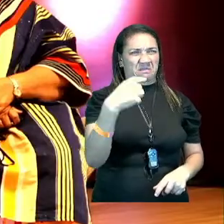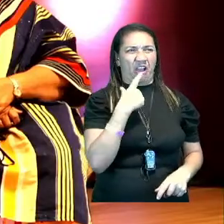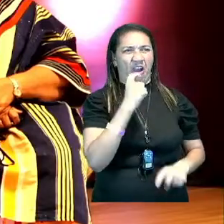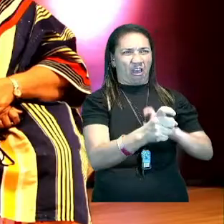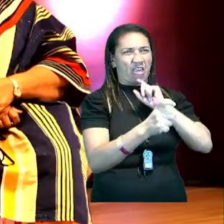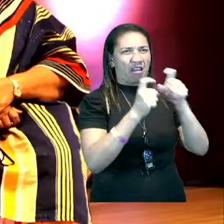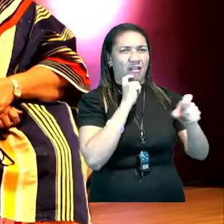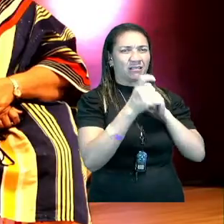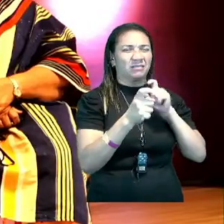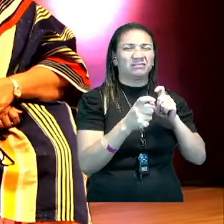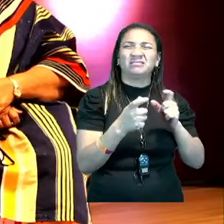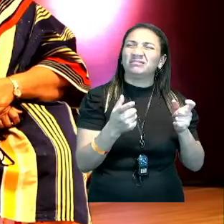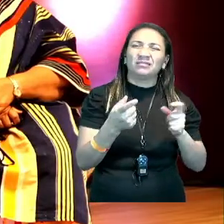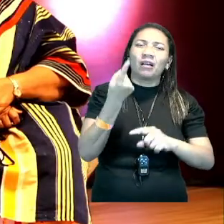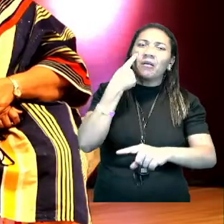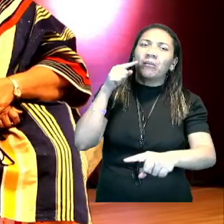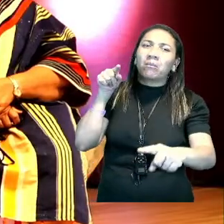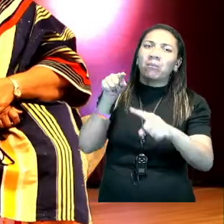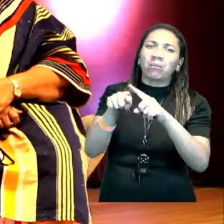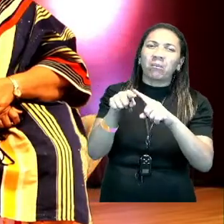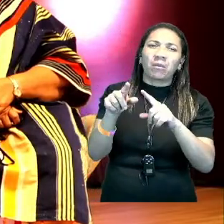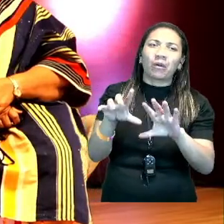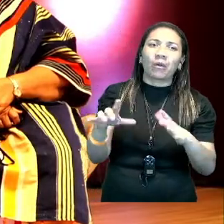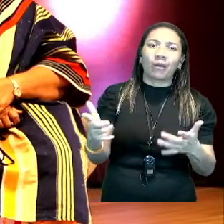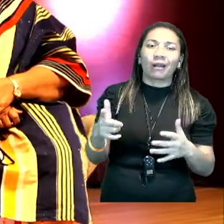that they're seeking is that